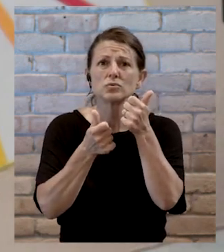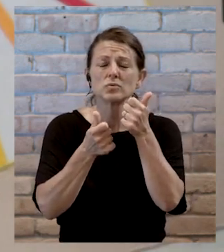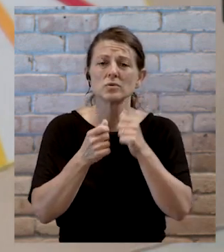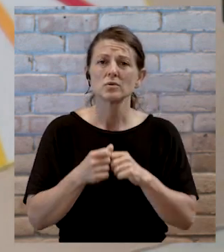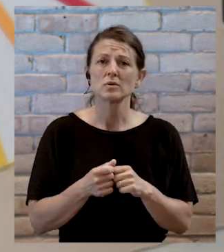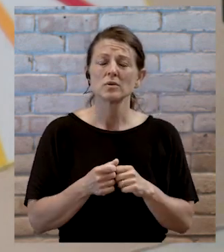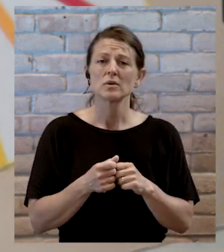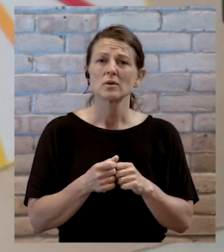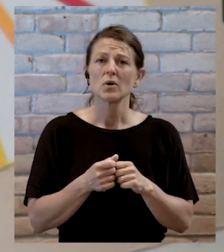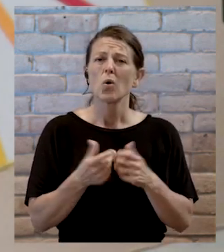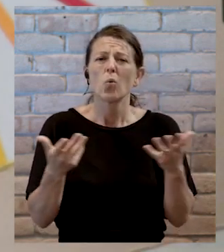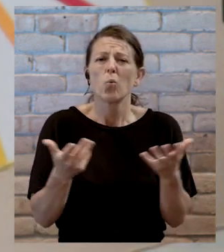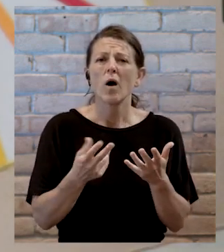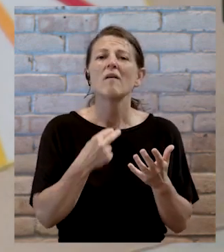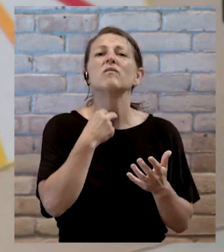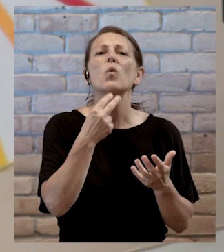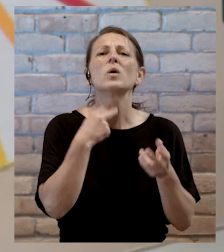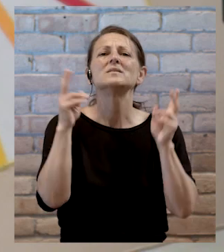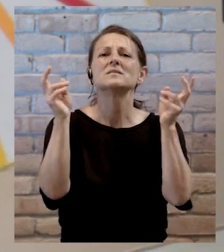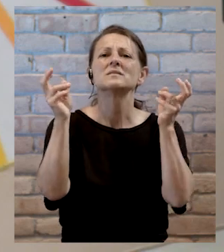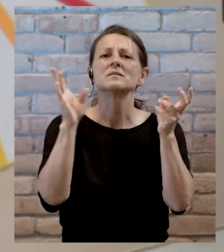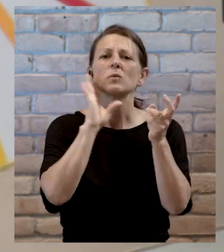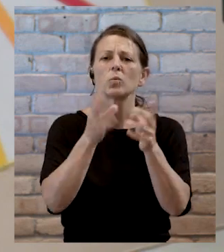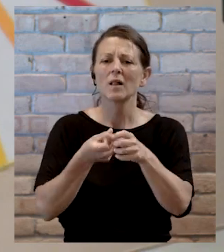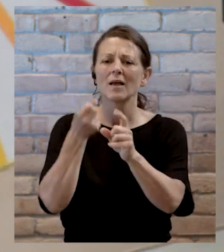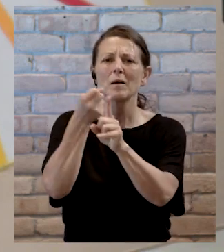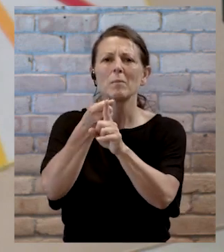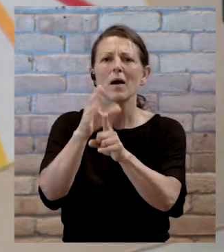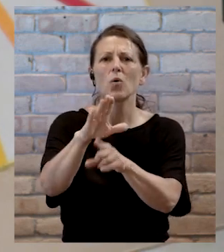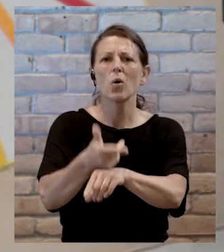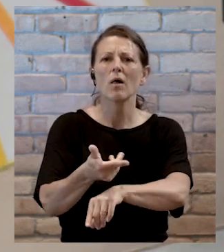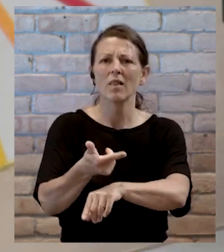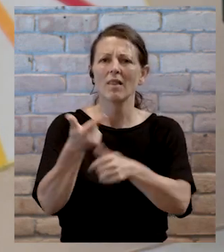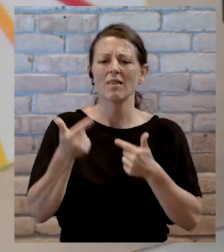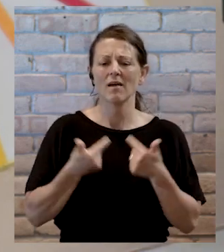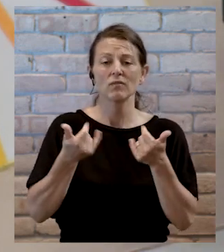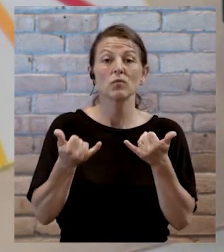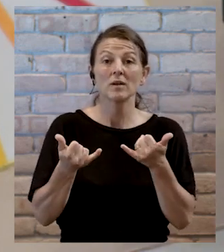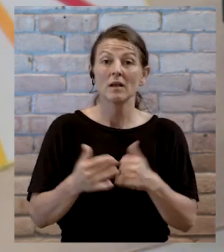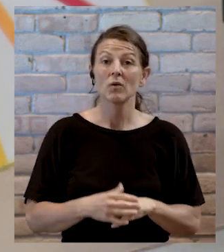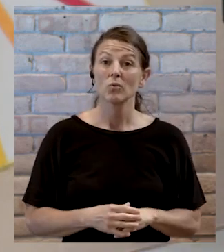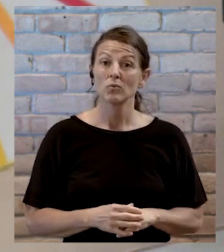Who is the voice that is impacting your life right now?